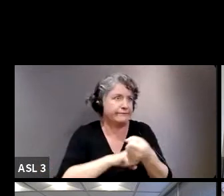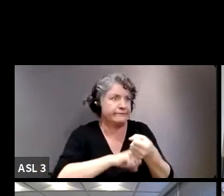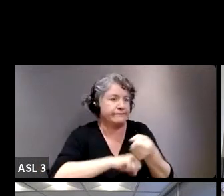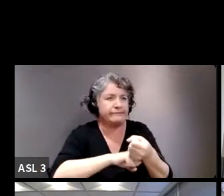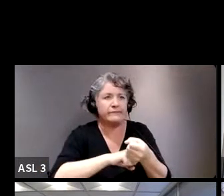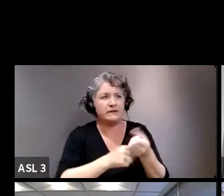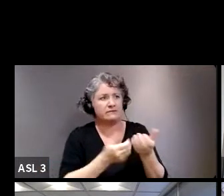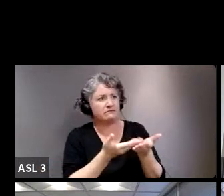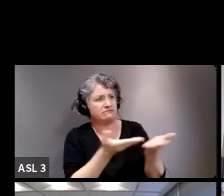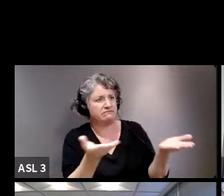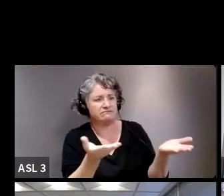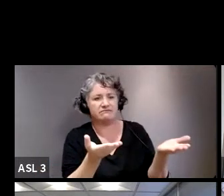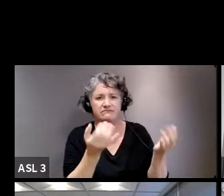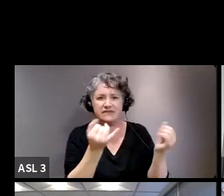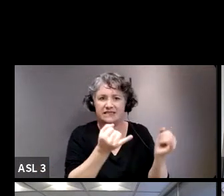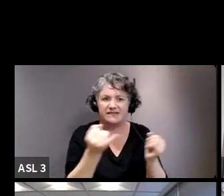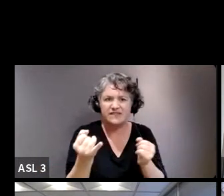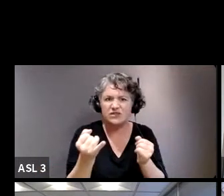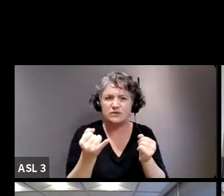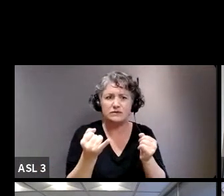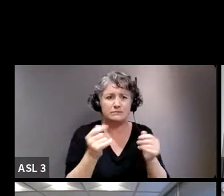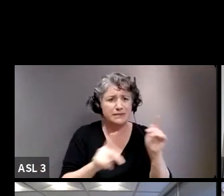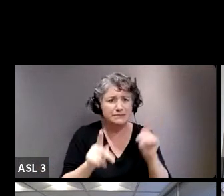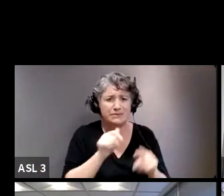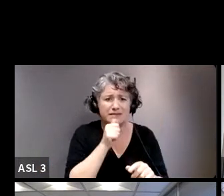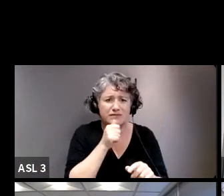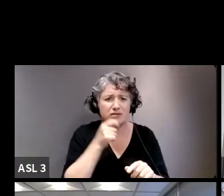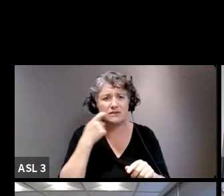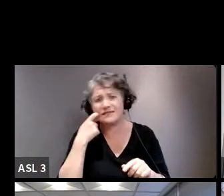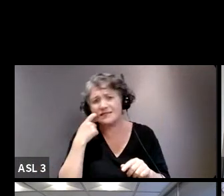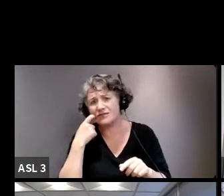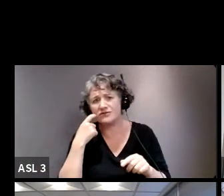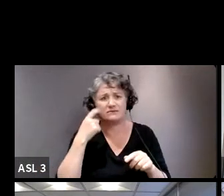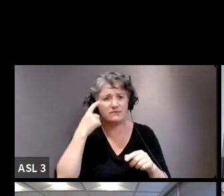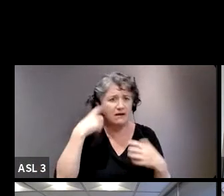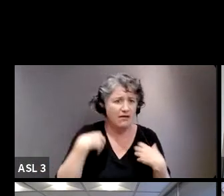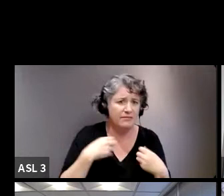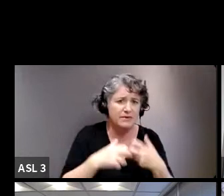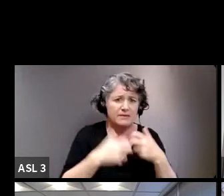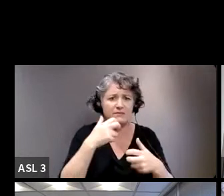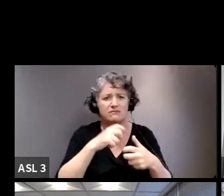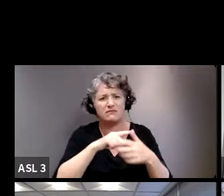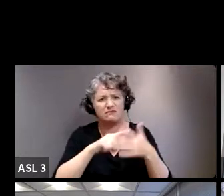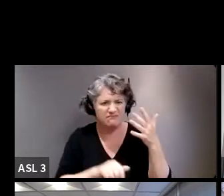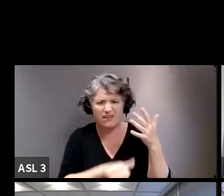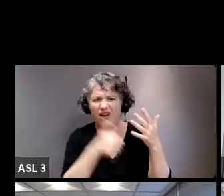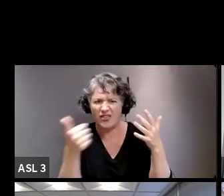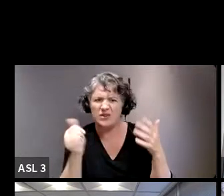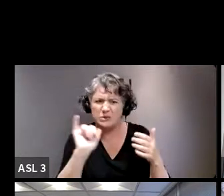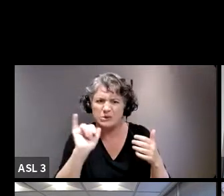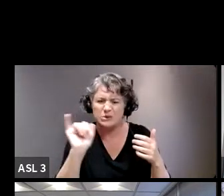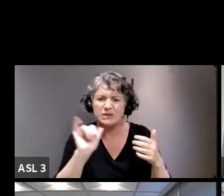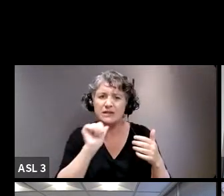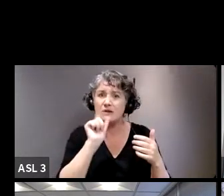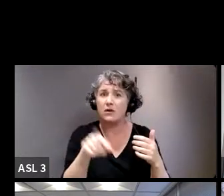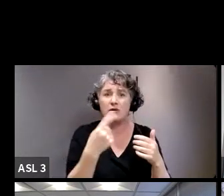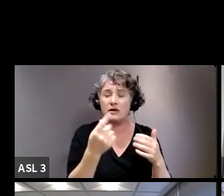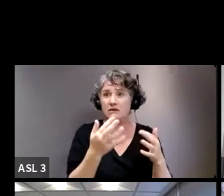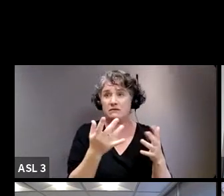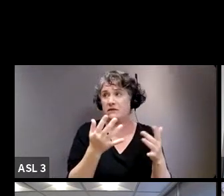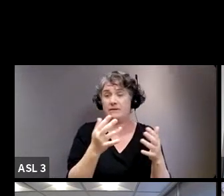these individuals our society that are suffering from addictions or mental health or whatever other supports they may need there's also working with the